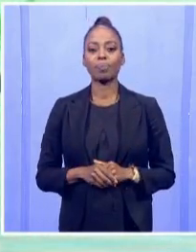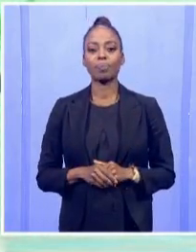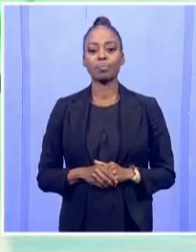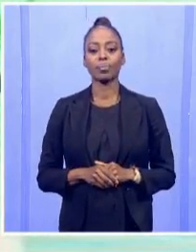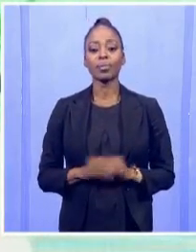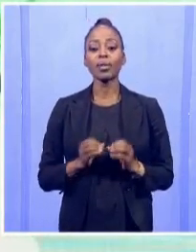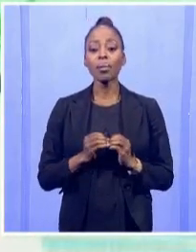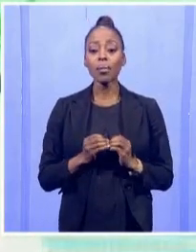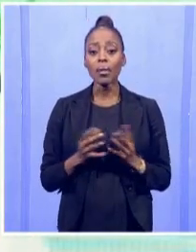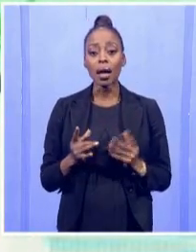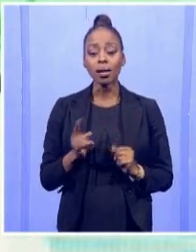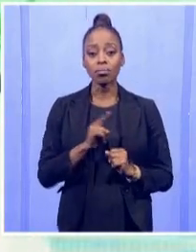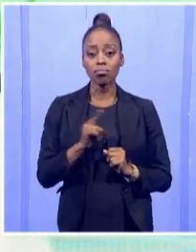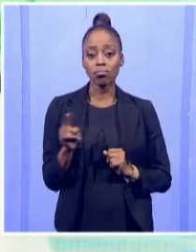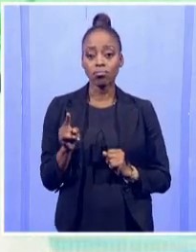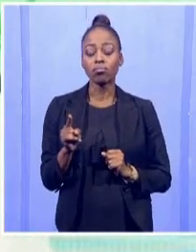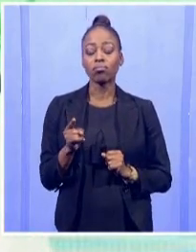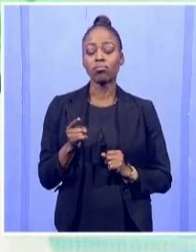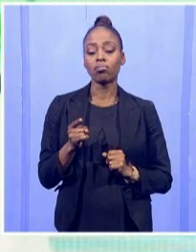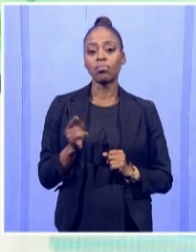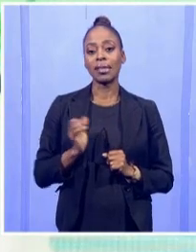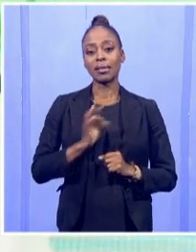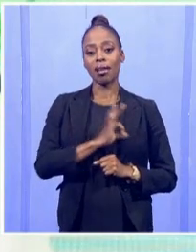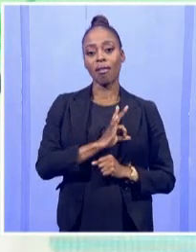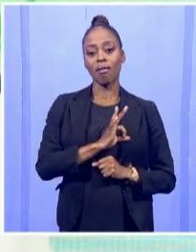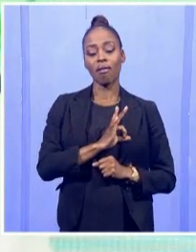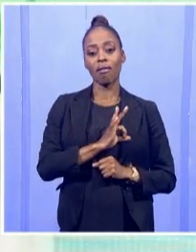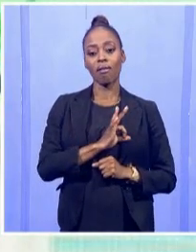Many of our health workers,